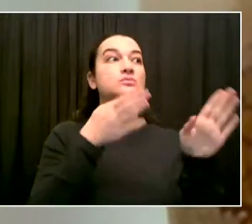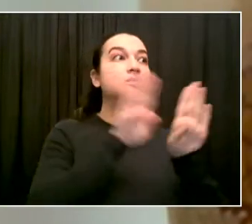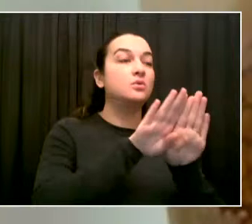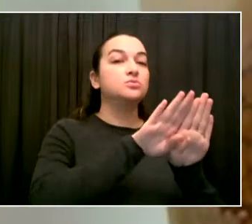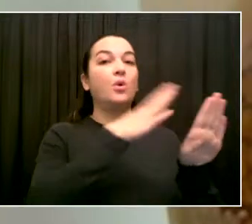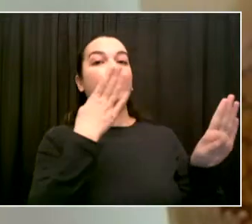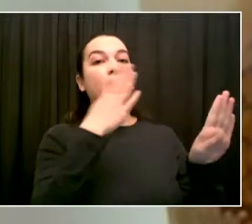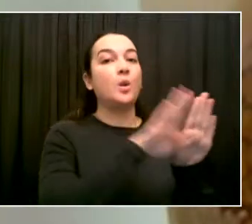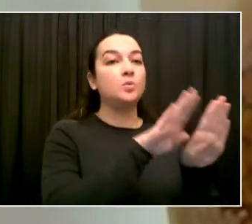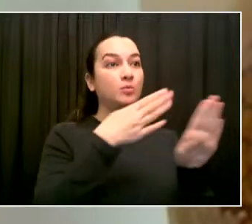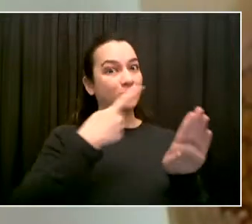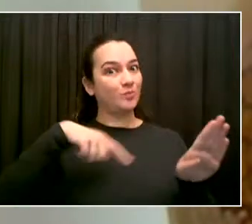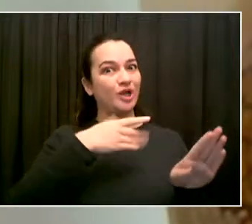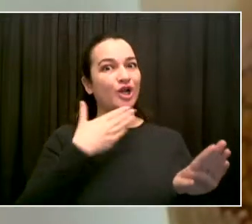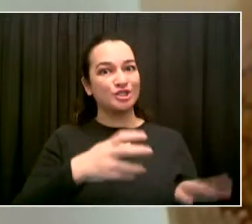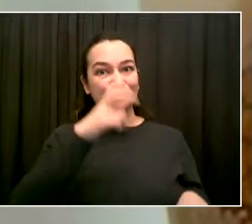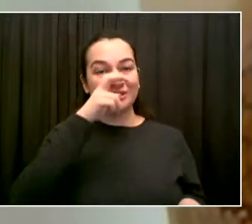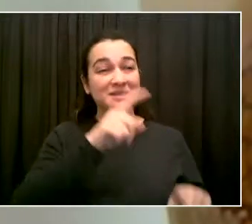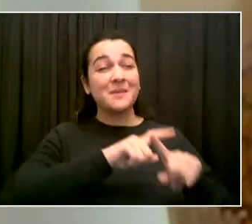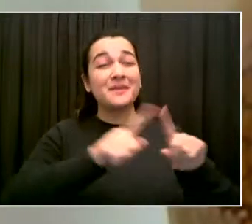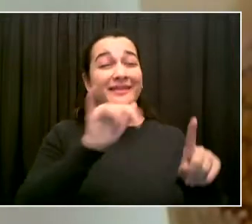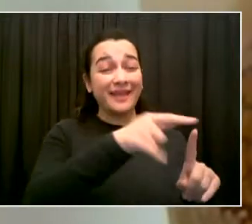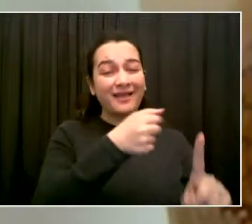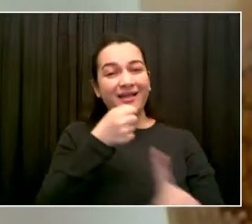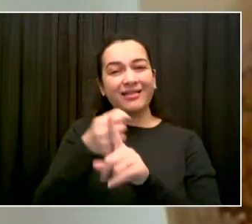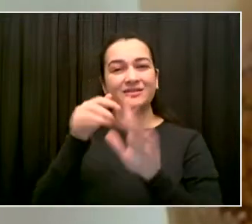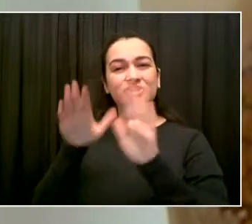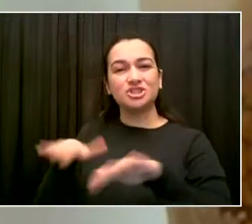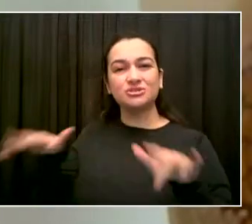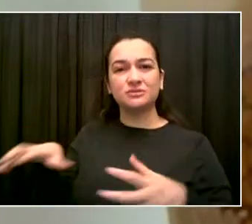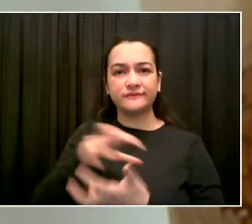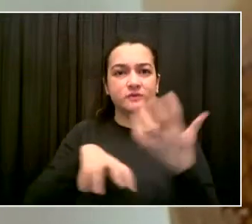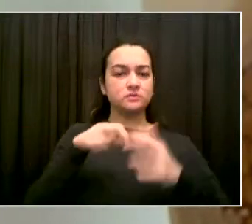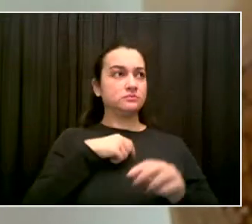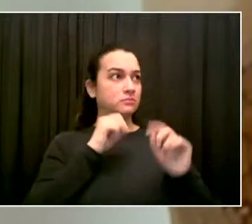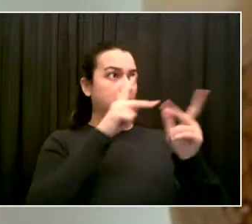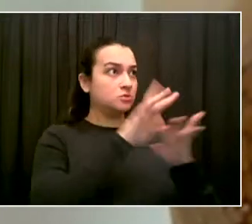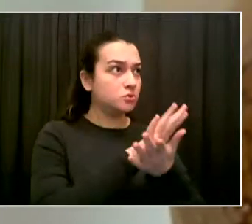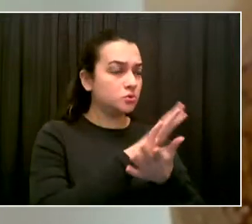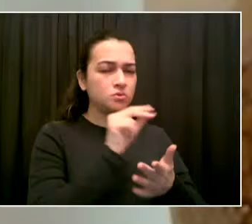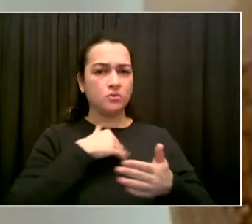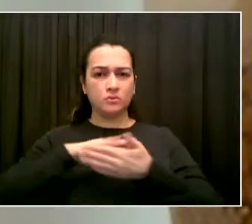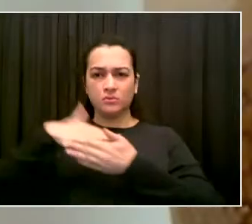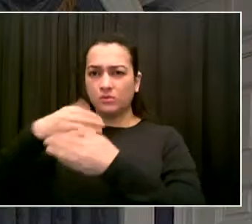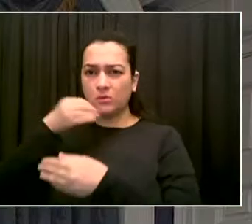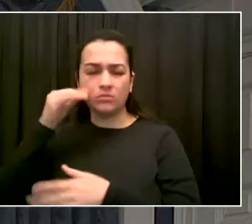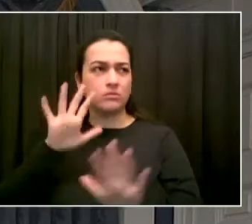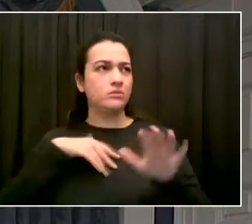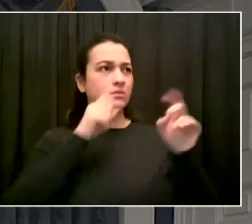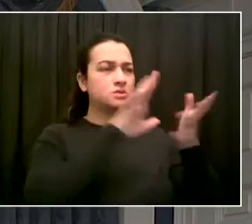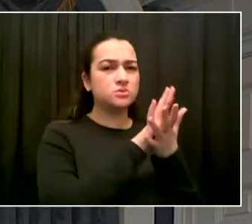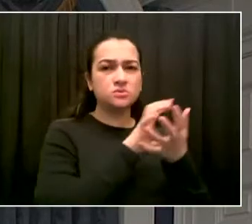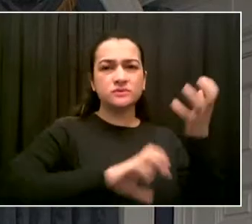we're always going to adjust our protocols to match and maximize health and safety. Thank you. Go ahead, Andrea.